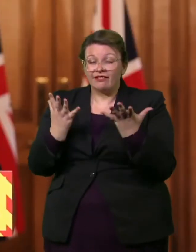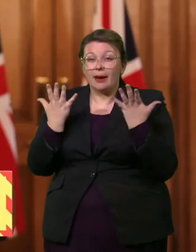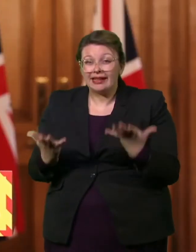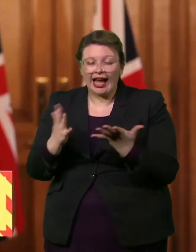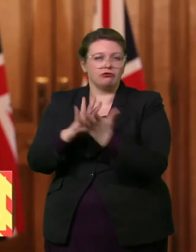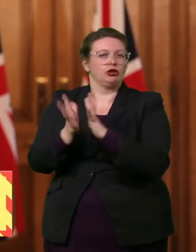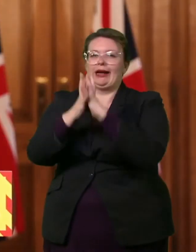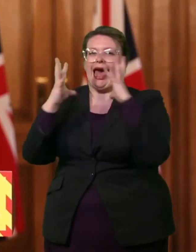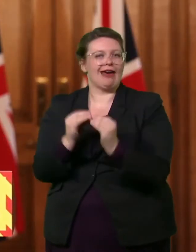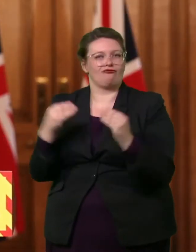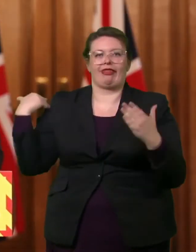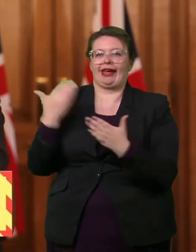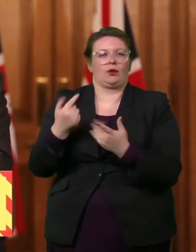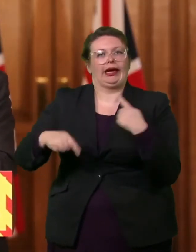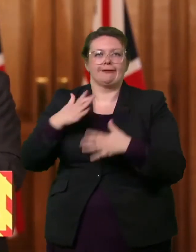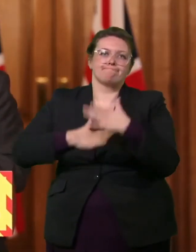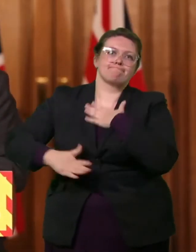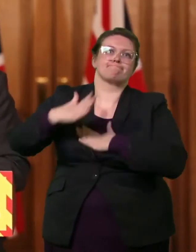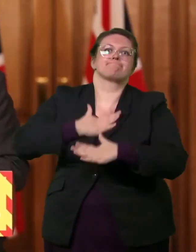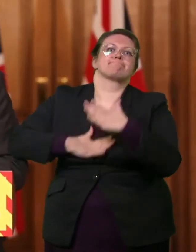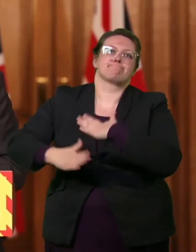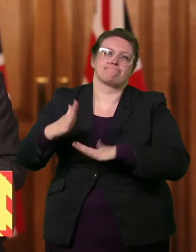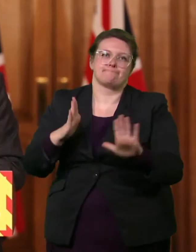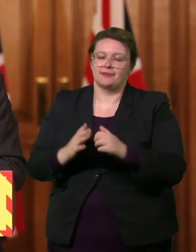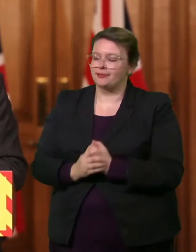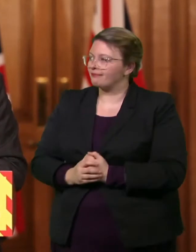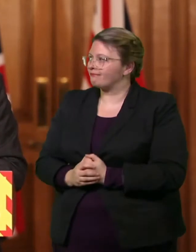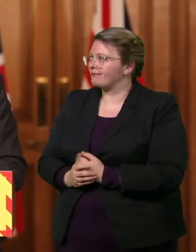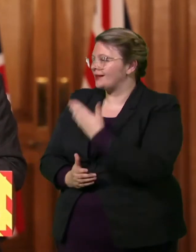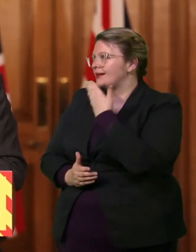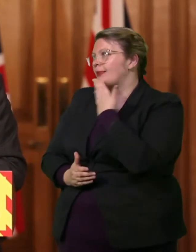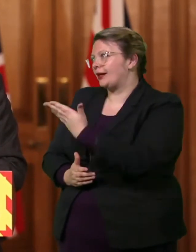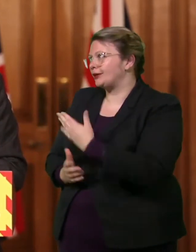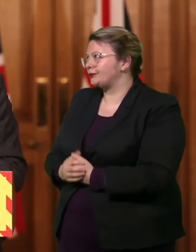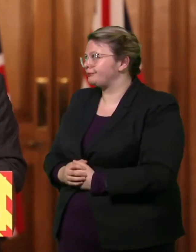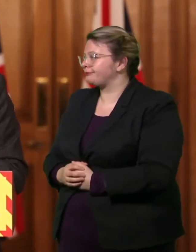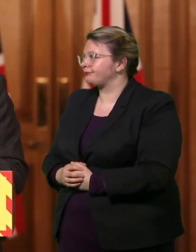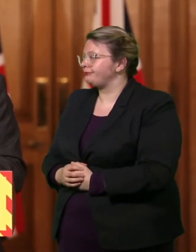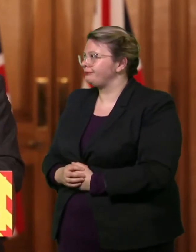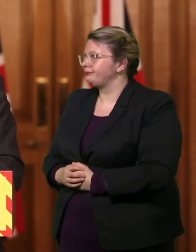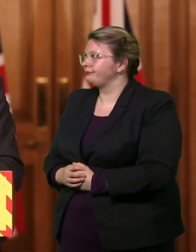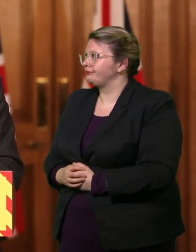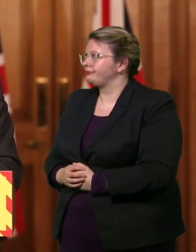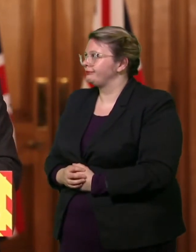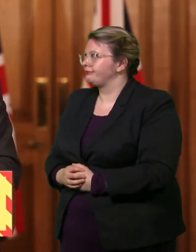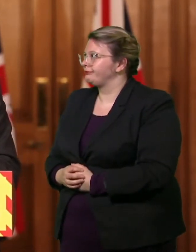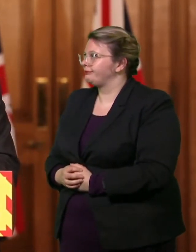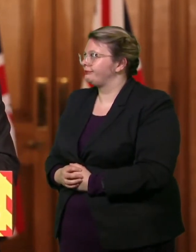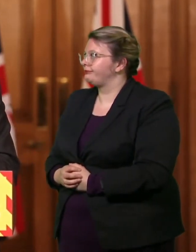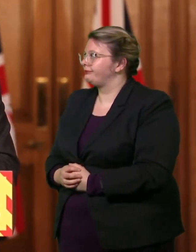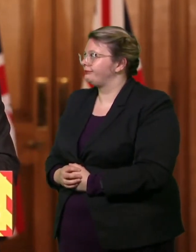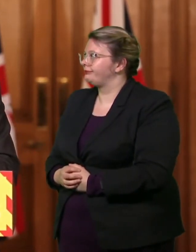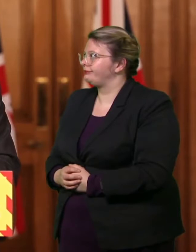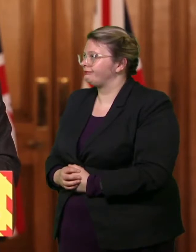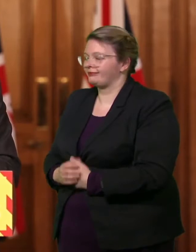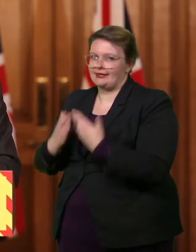you, Professor Van Tam, for that clear, if sobering assessment. We're nearly